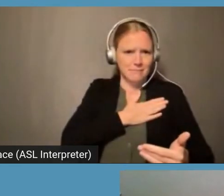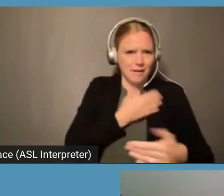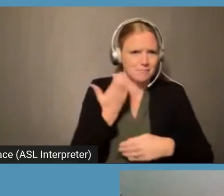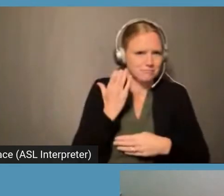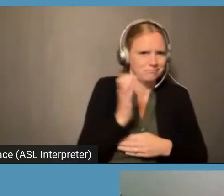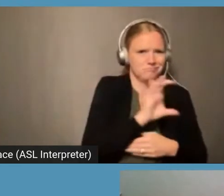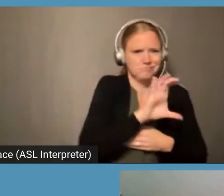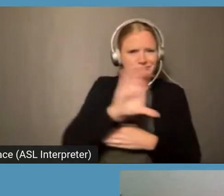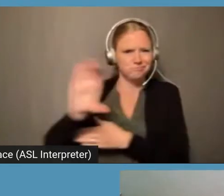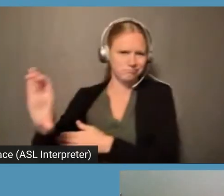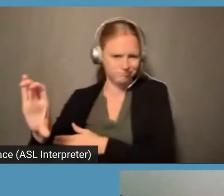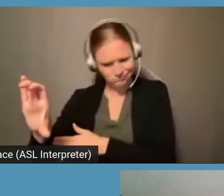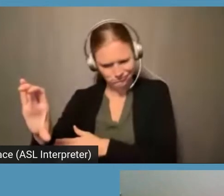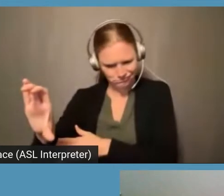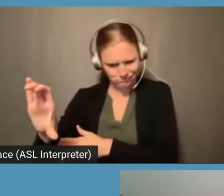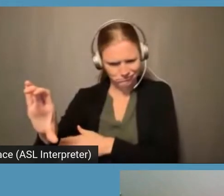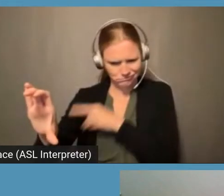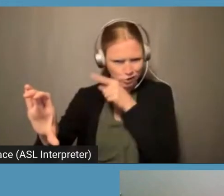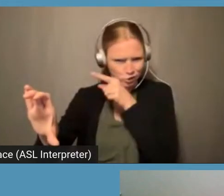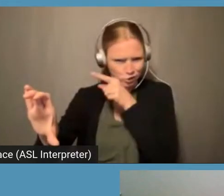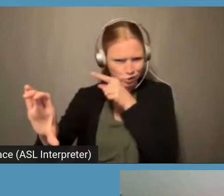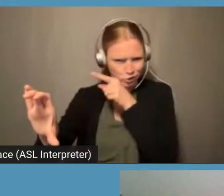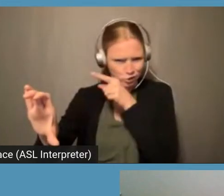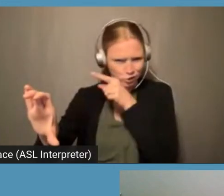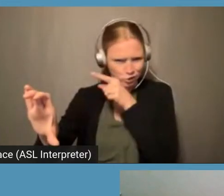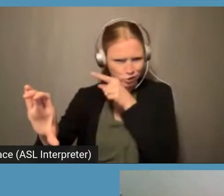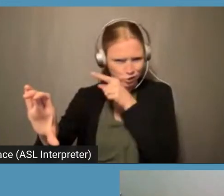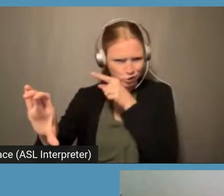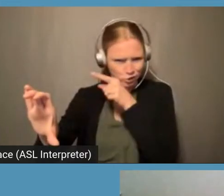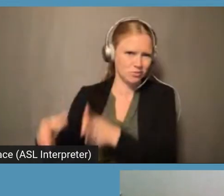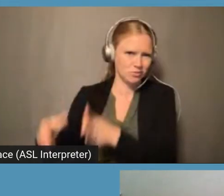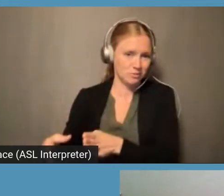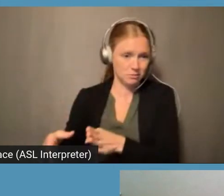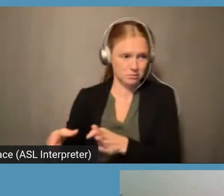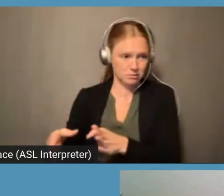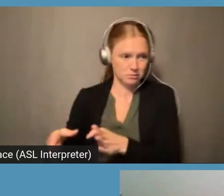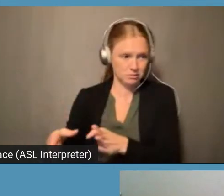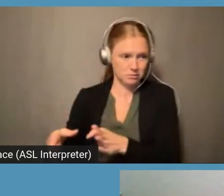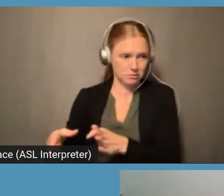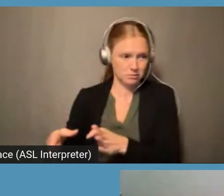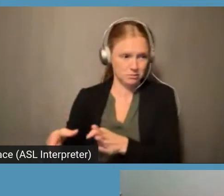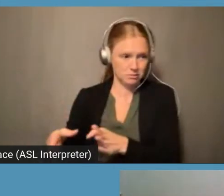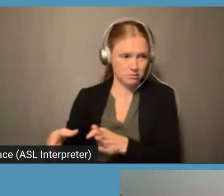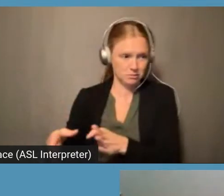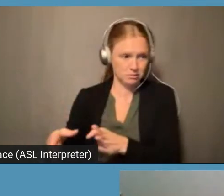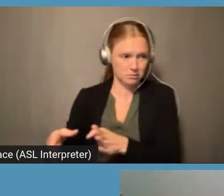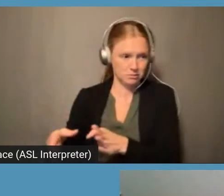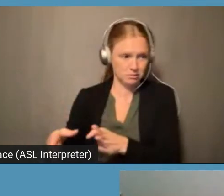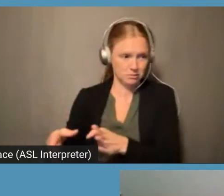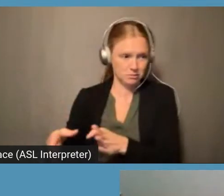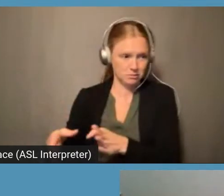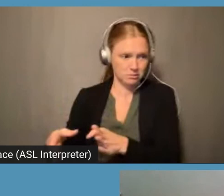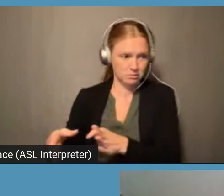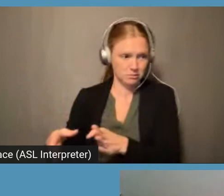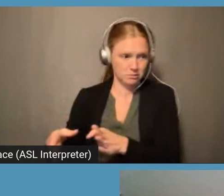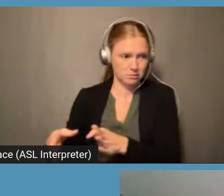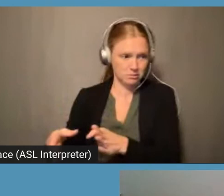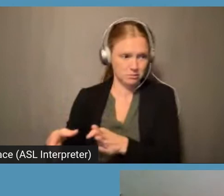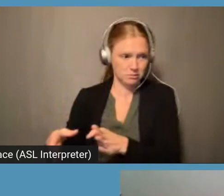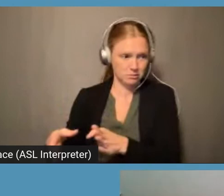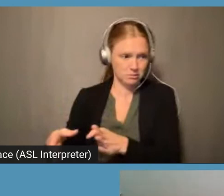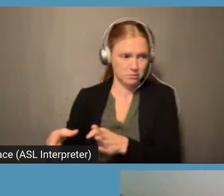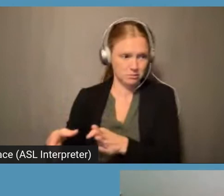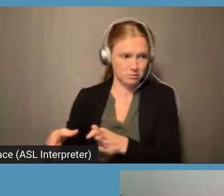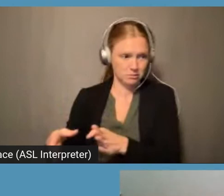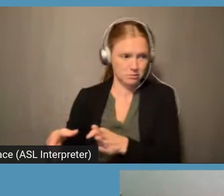dump all the content now into the technologist who's like, whoa, let's go back to that realistic timeline. Yeah. And